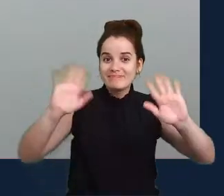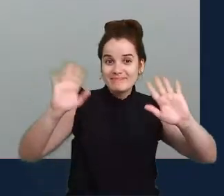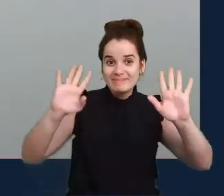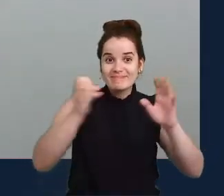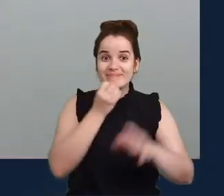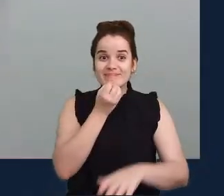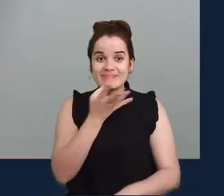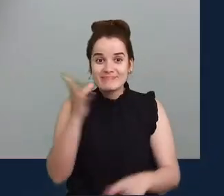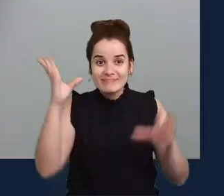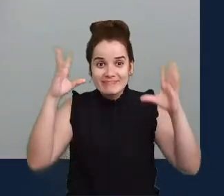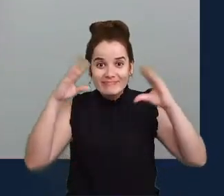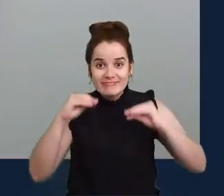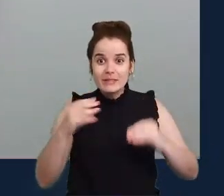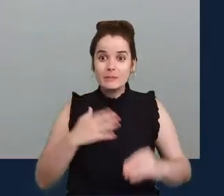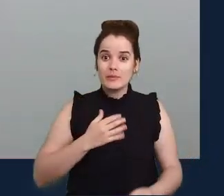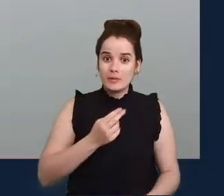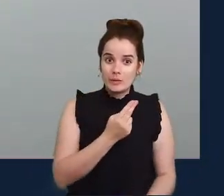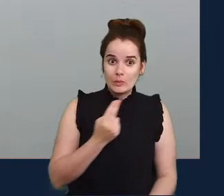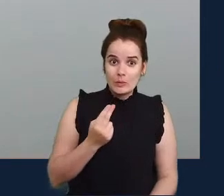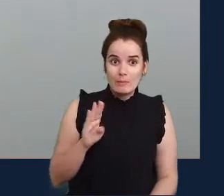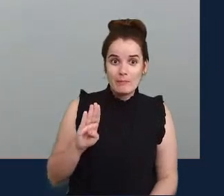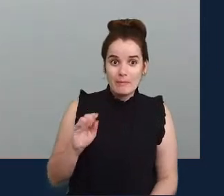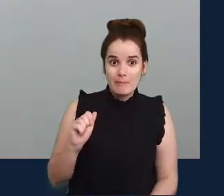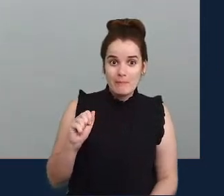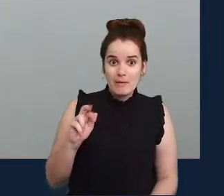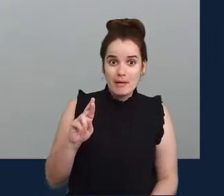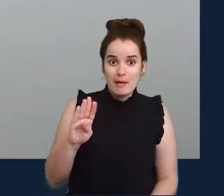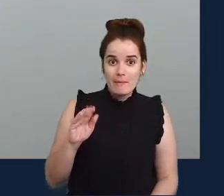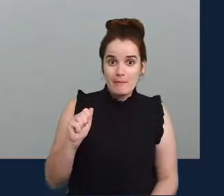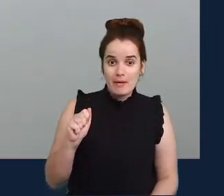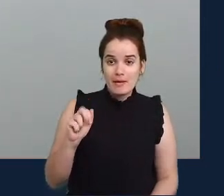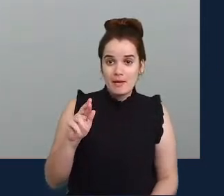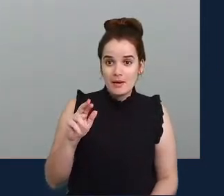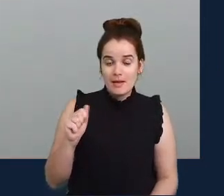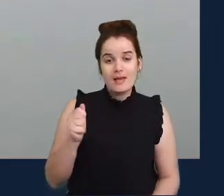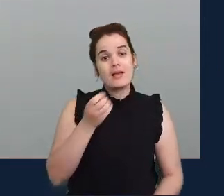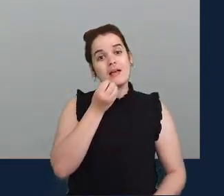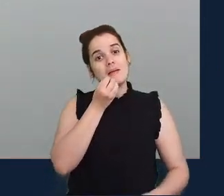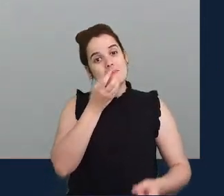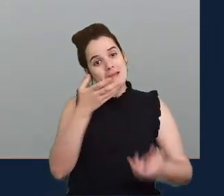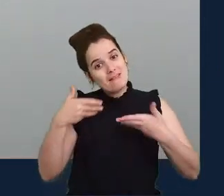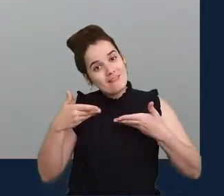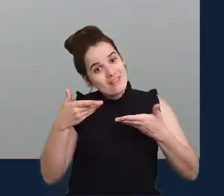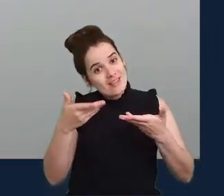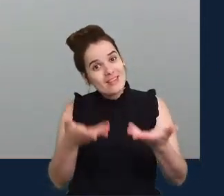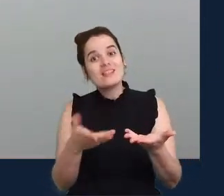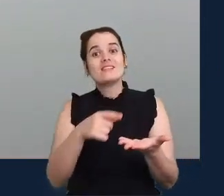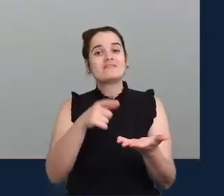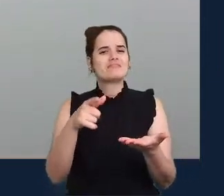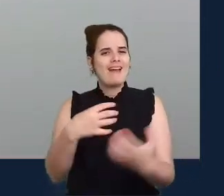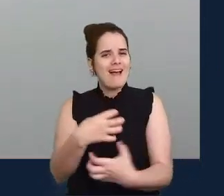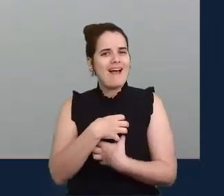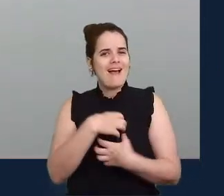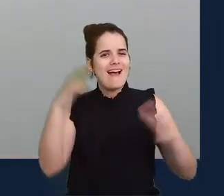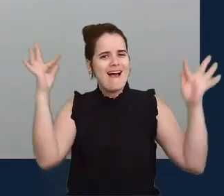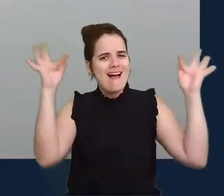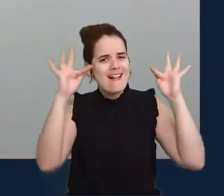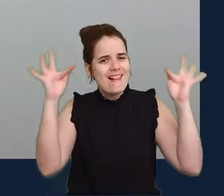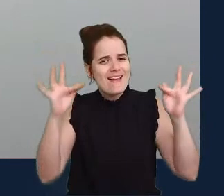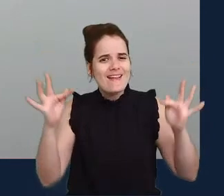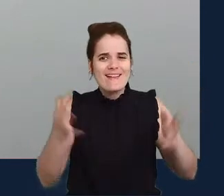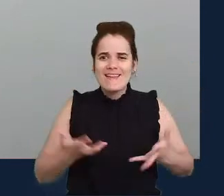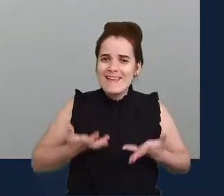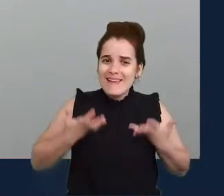Boa noite. Meu nome é Bárbara Castro. Boas-vindas a todos e todas. Good evening, everyone. My name is Bárbara Castro.